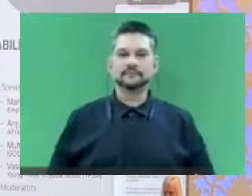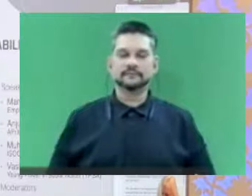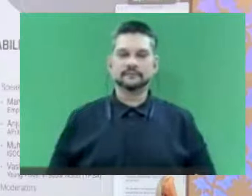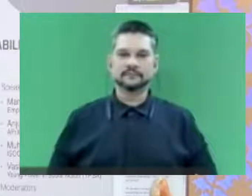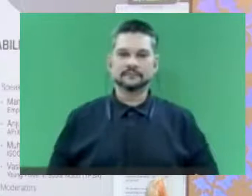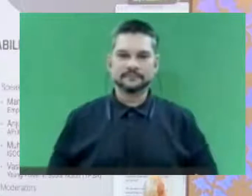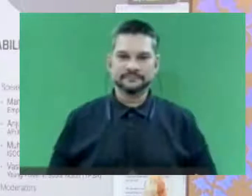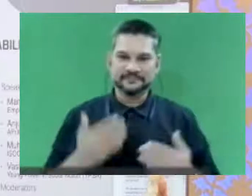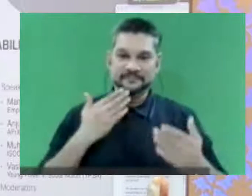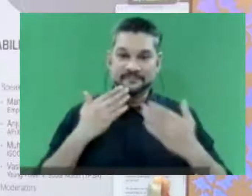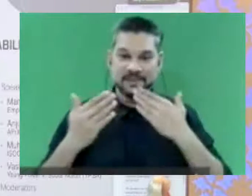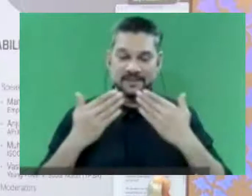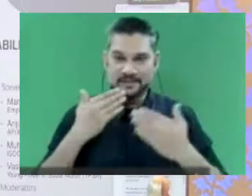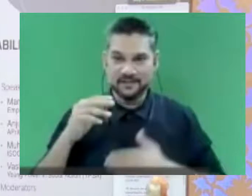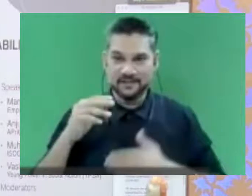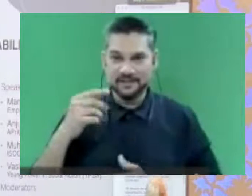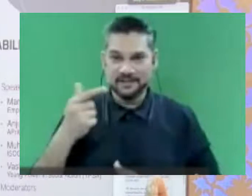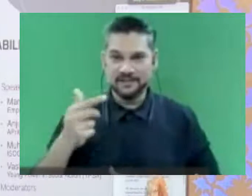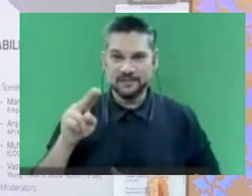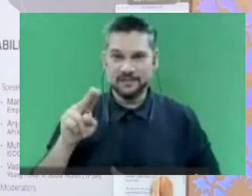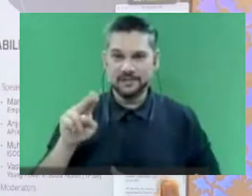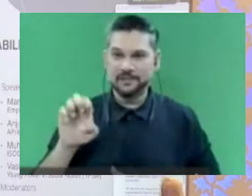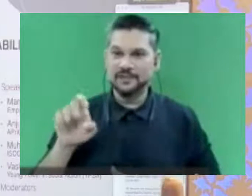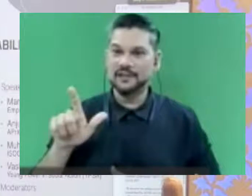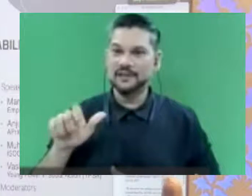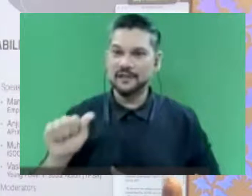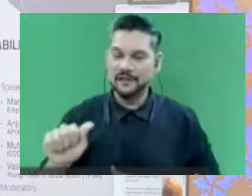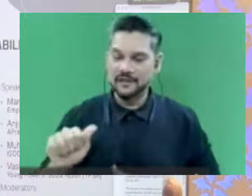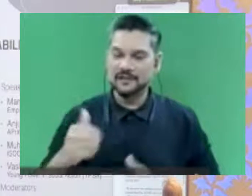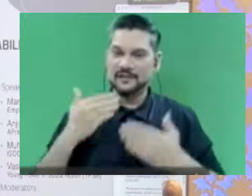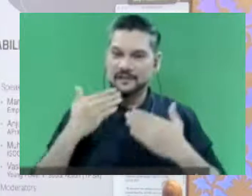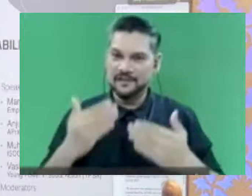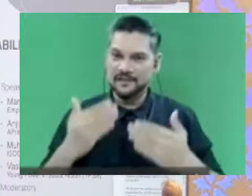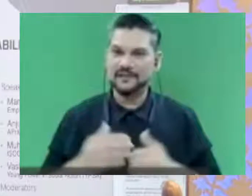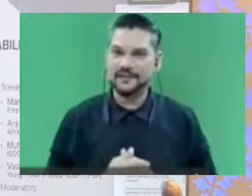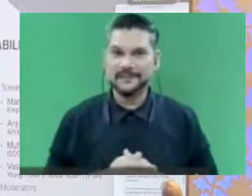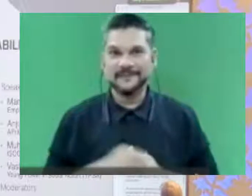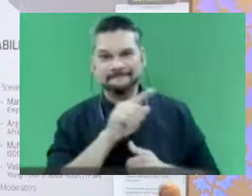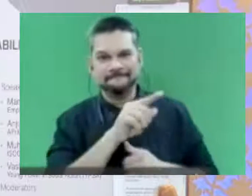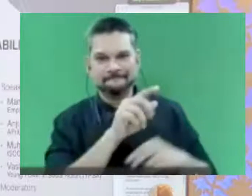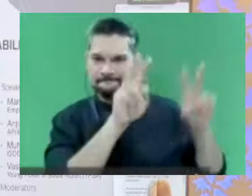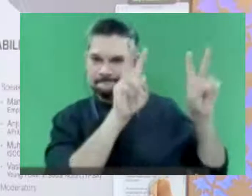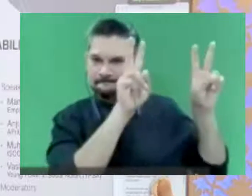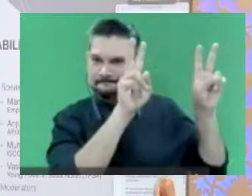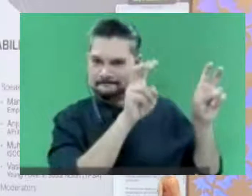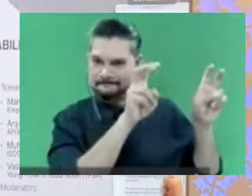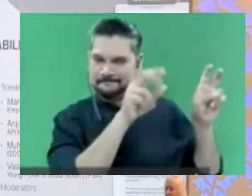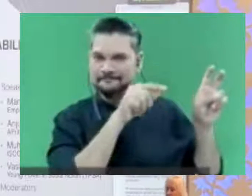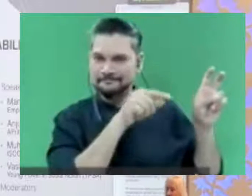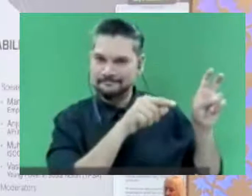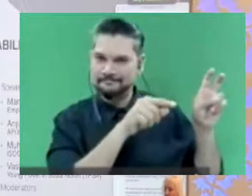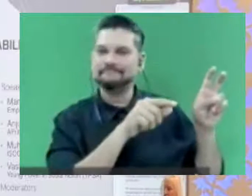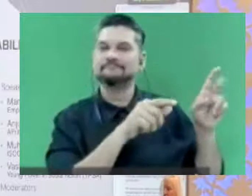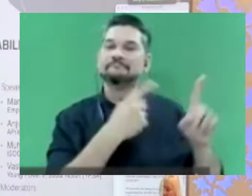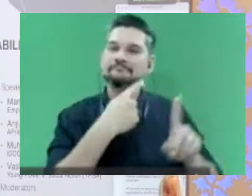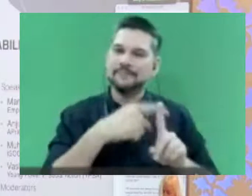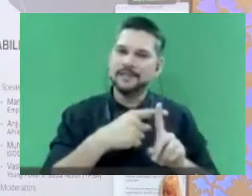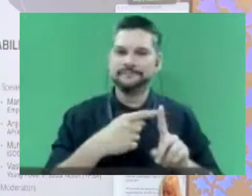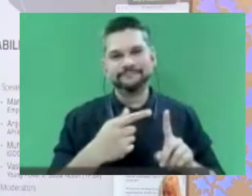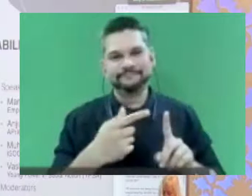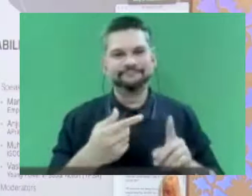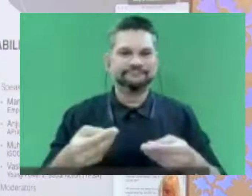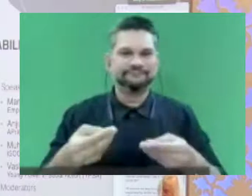Thank you, Gunela, and the team for the opportunity.